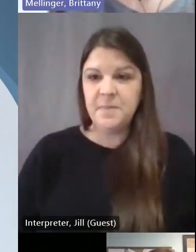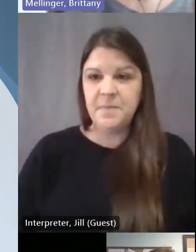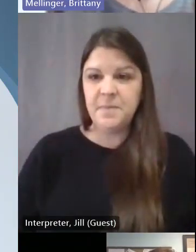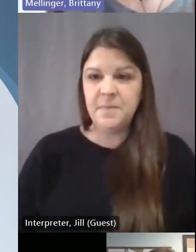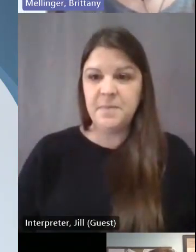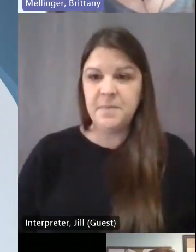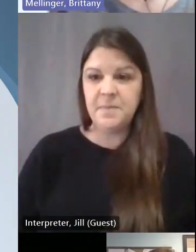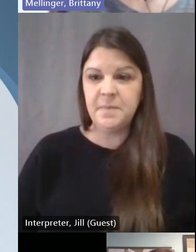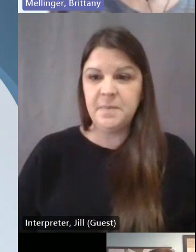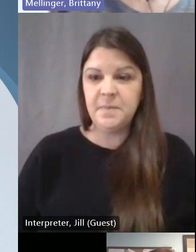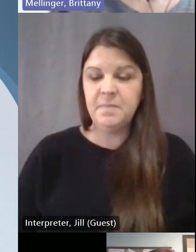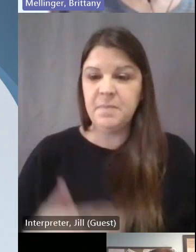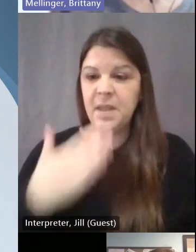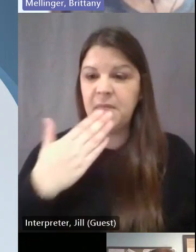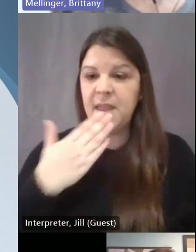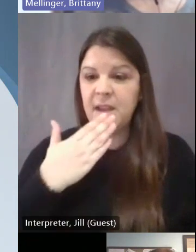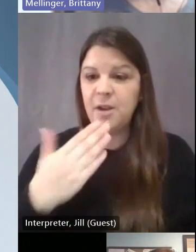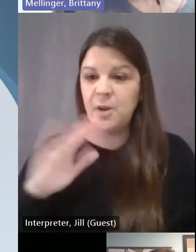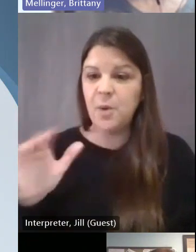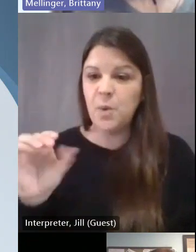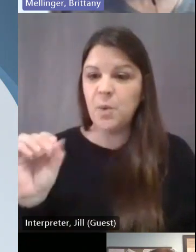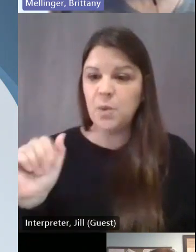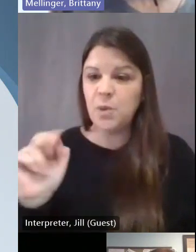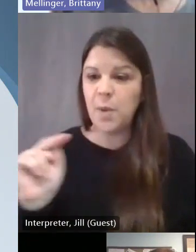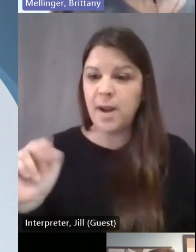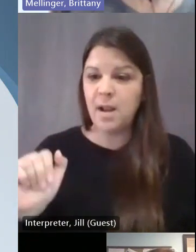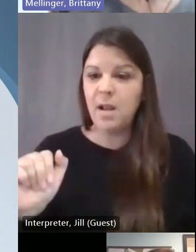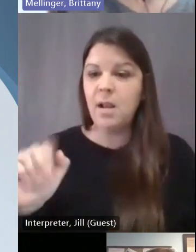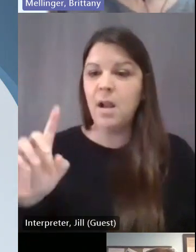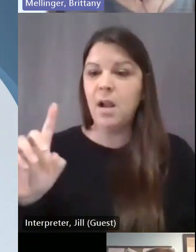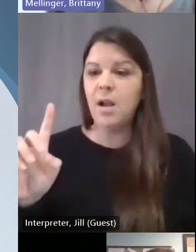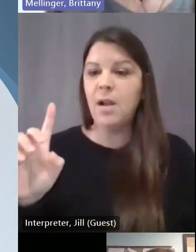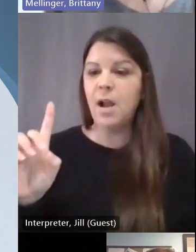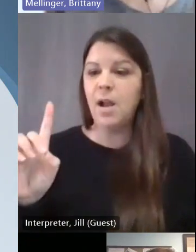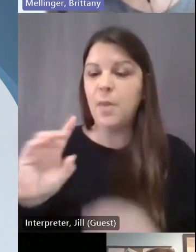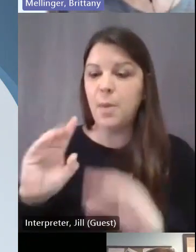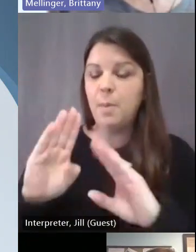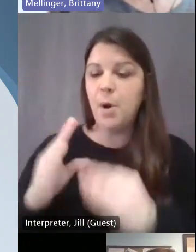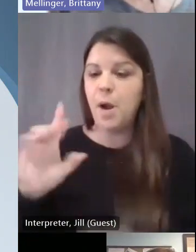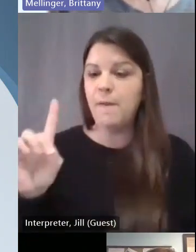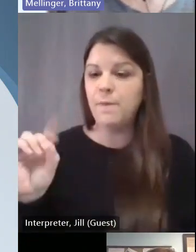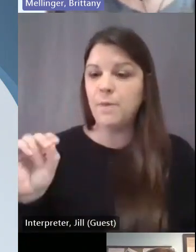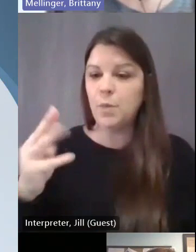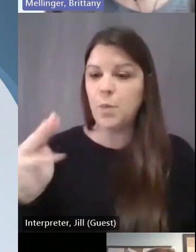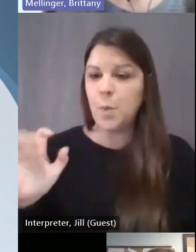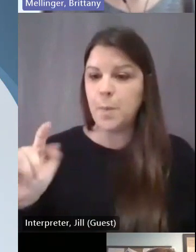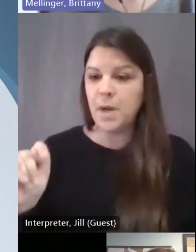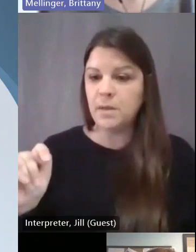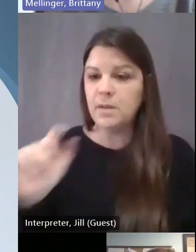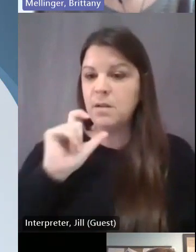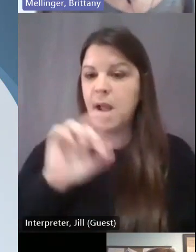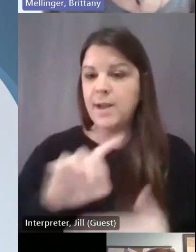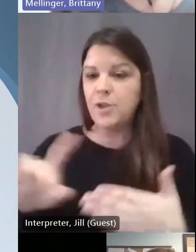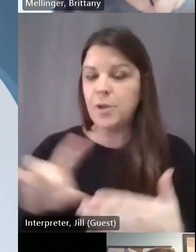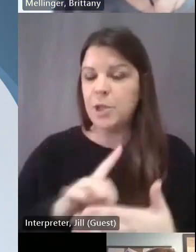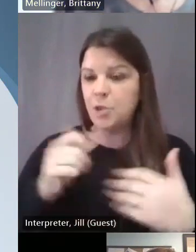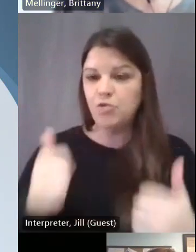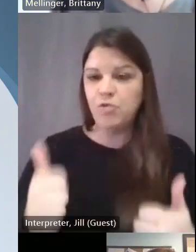All right, thanks, Joanna, for sharing that about the Borough of Dormont that has a non-discrimination ordinance.